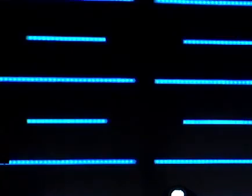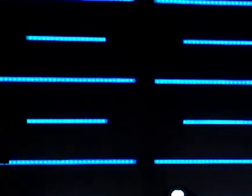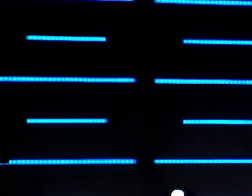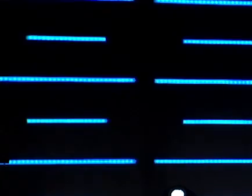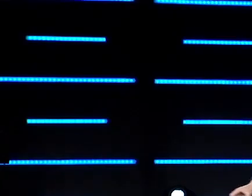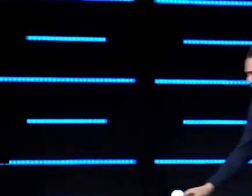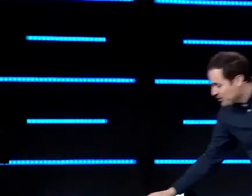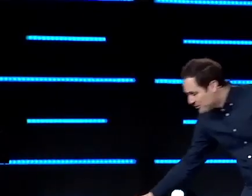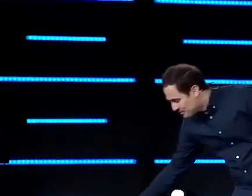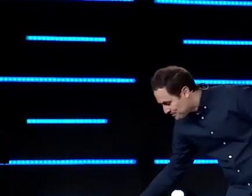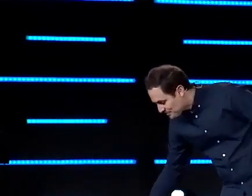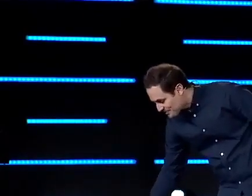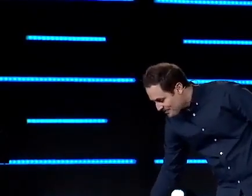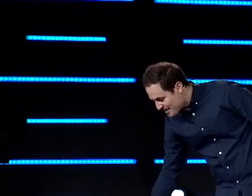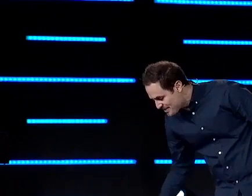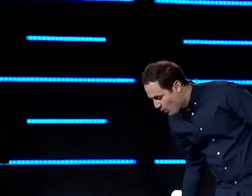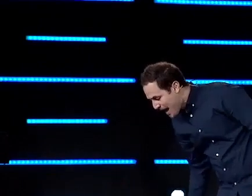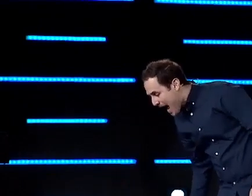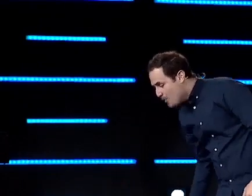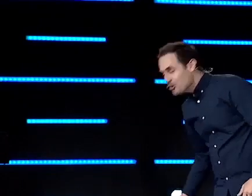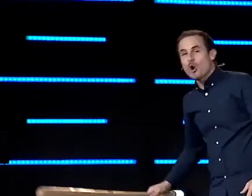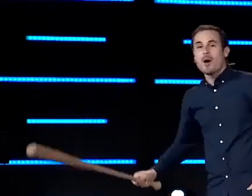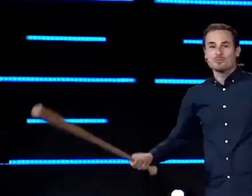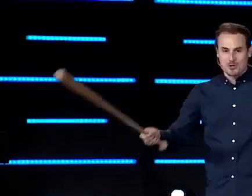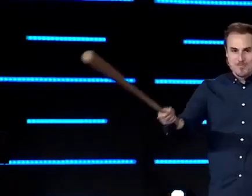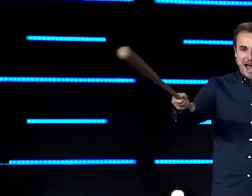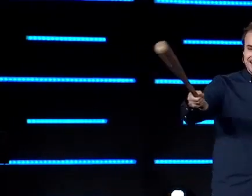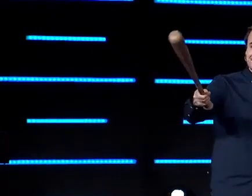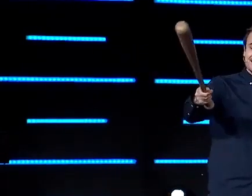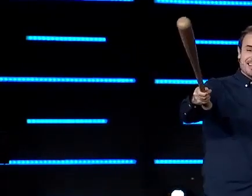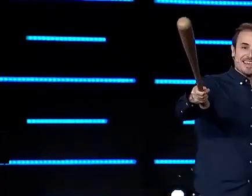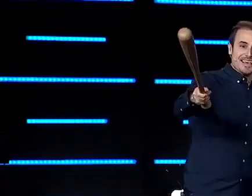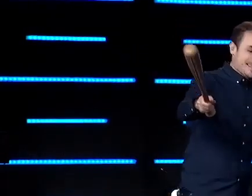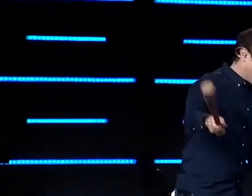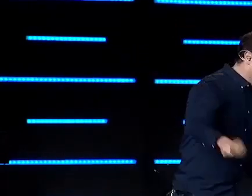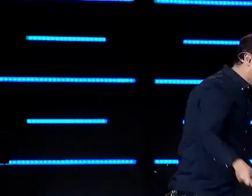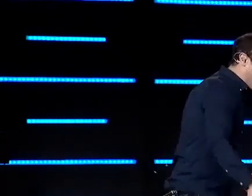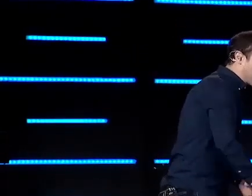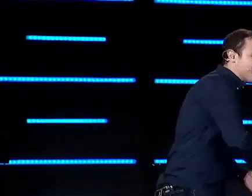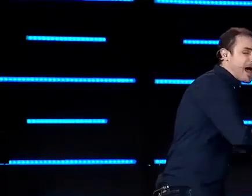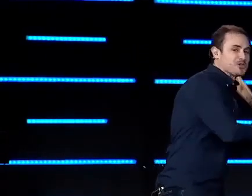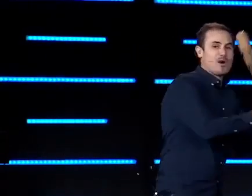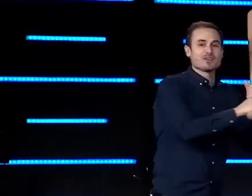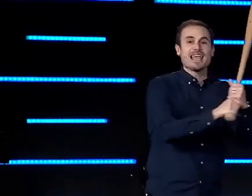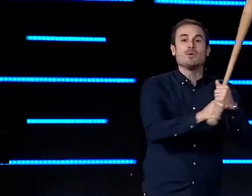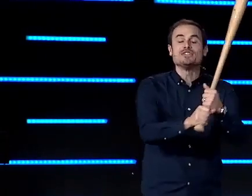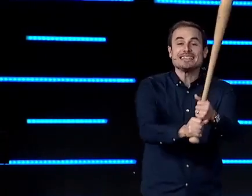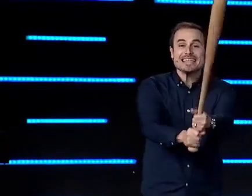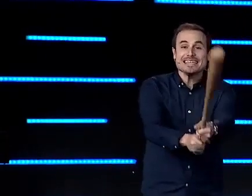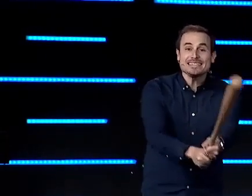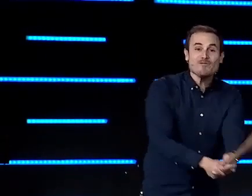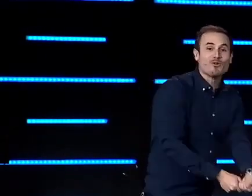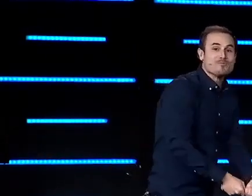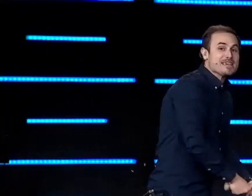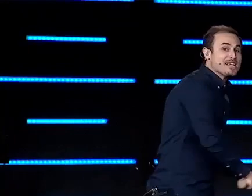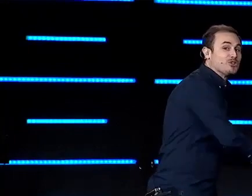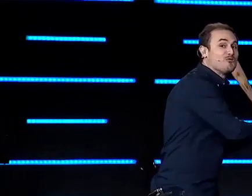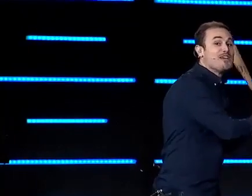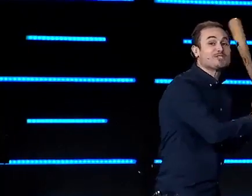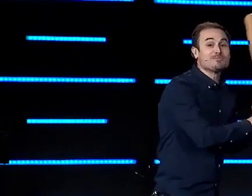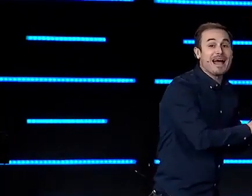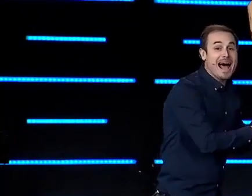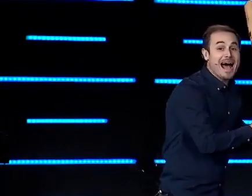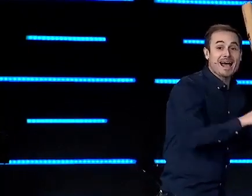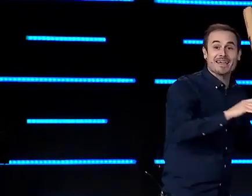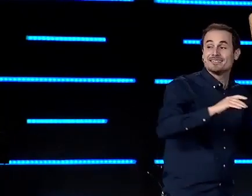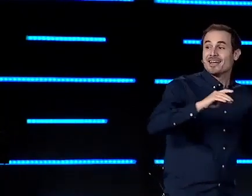why. Because he knew that when I would go up to bat, that when I would go up to a batter's box, it was easy for me to